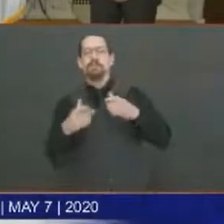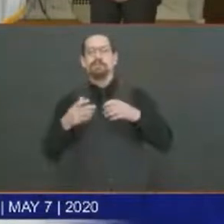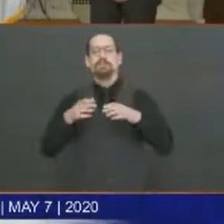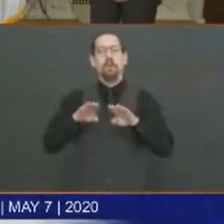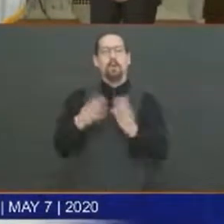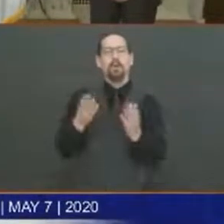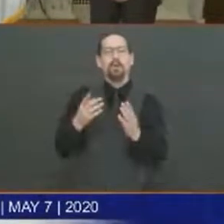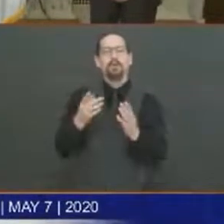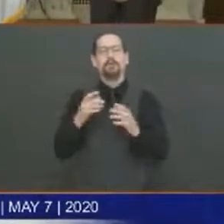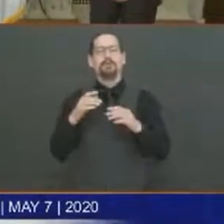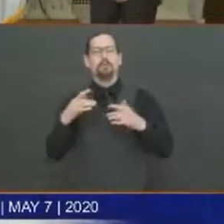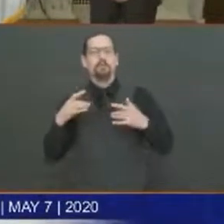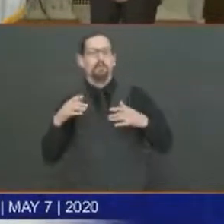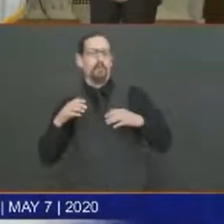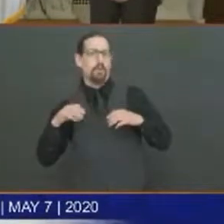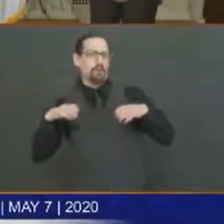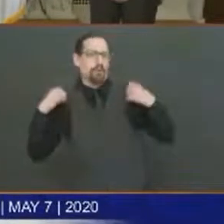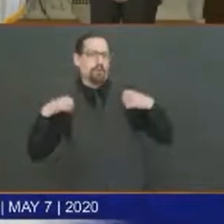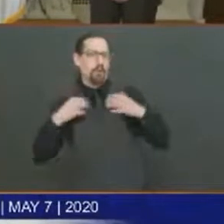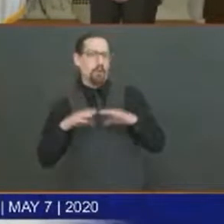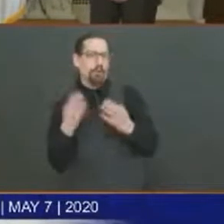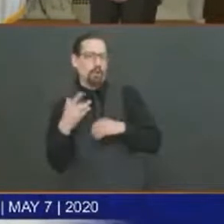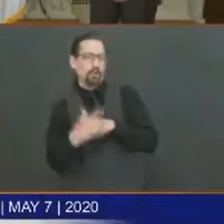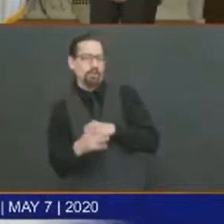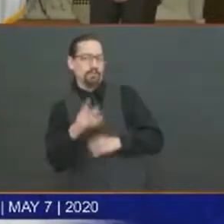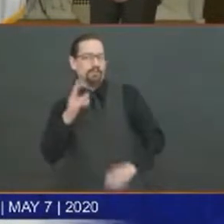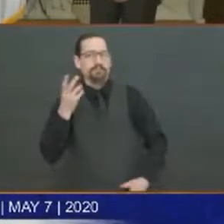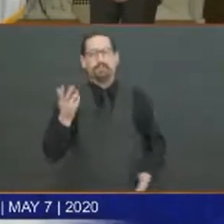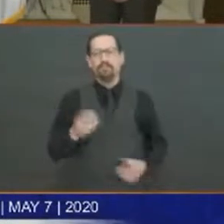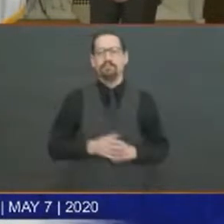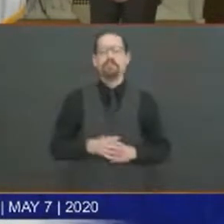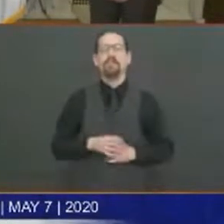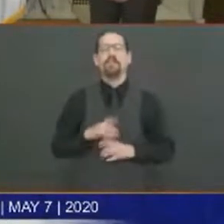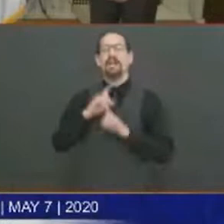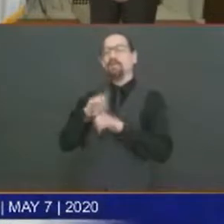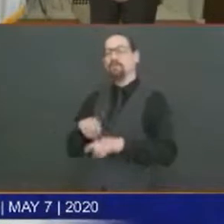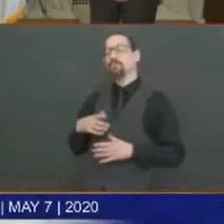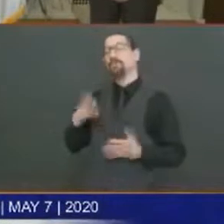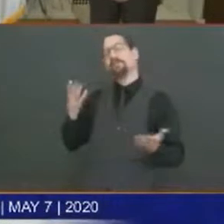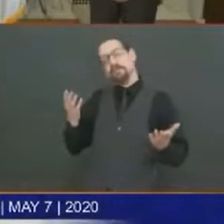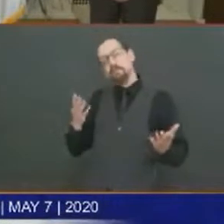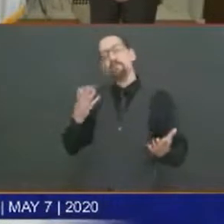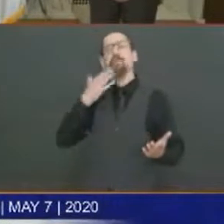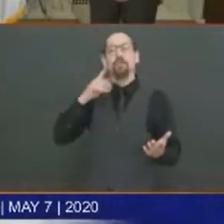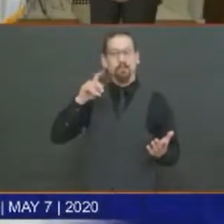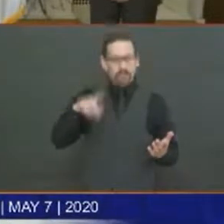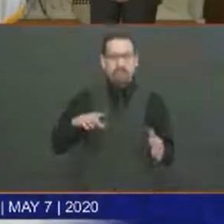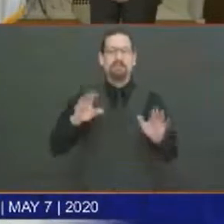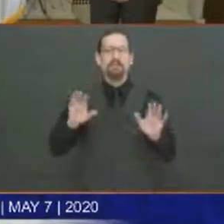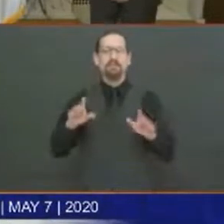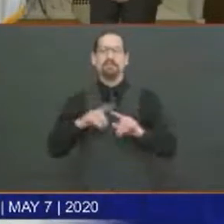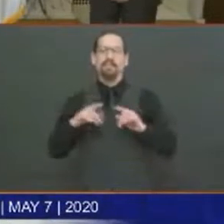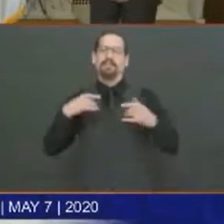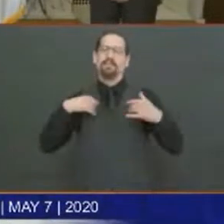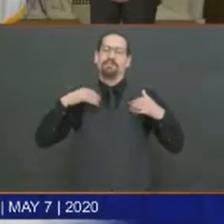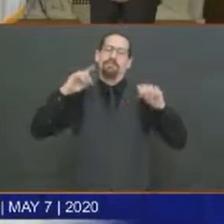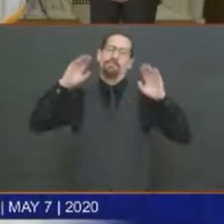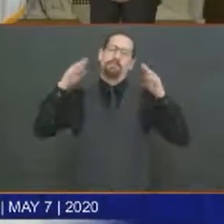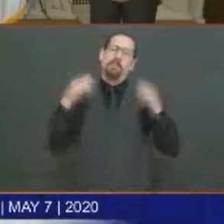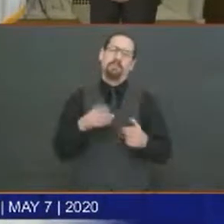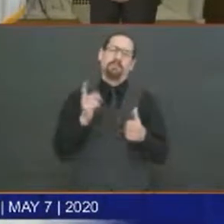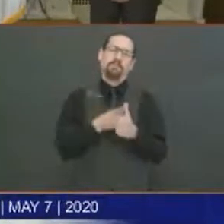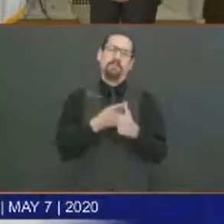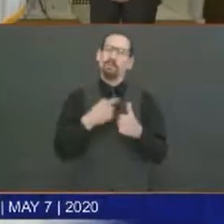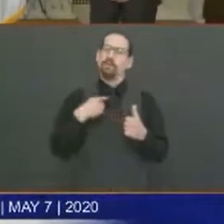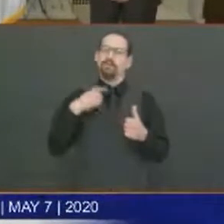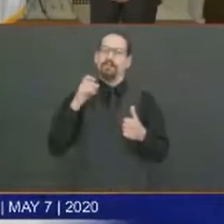question and literally something we've been working on today. The answer is yes. We're trying to figure